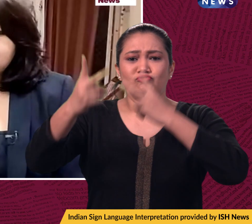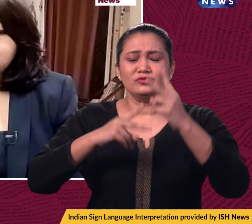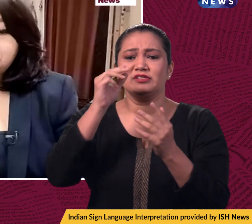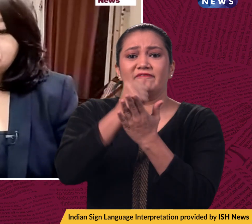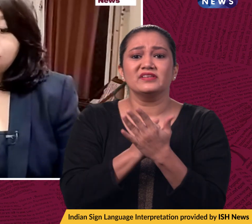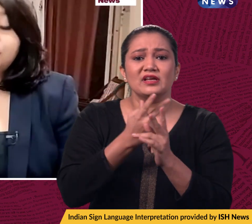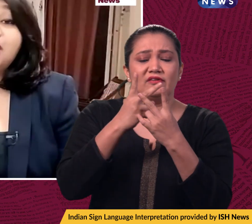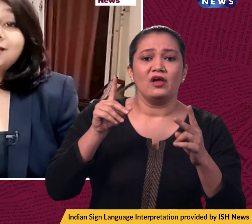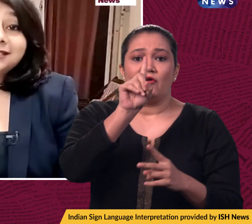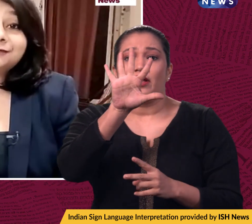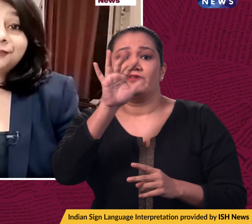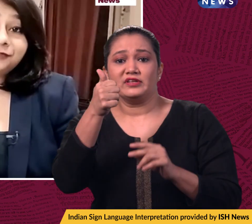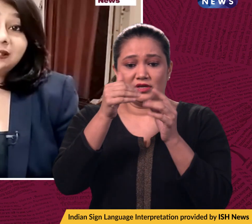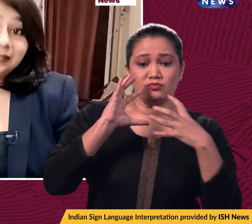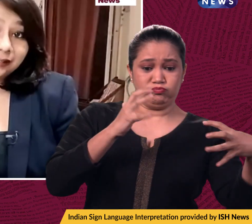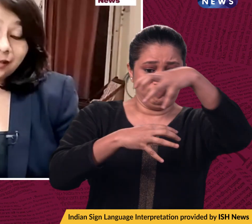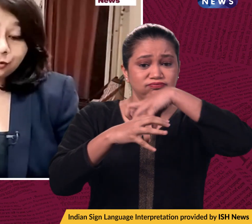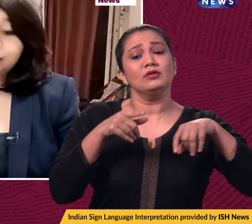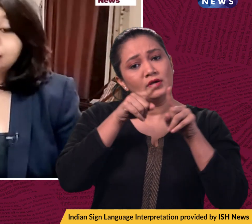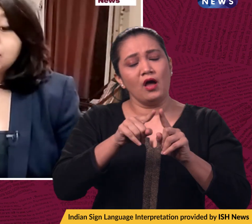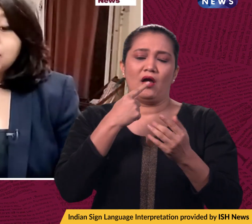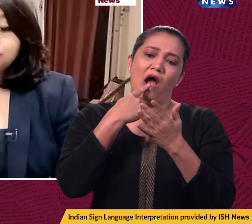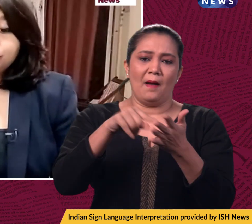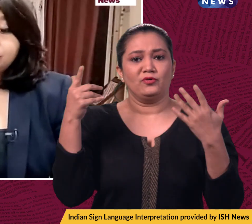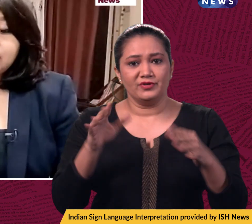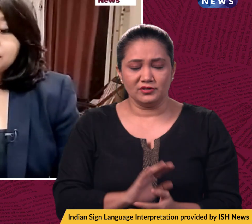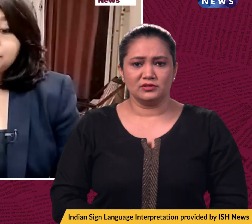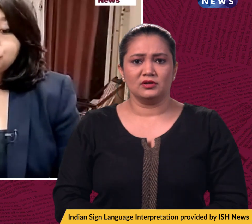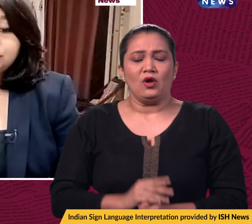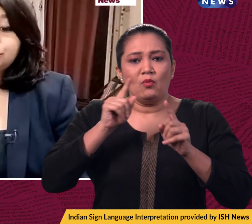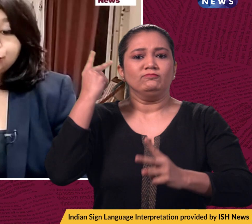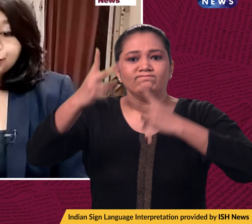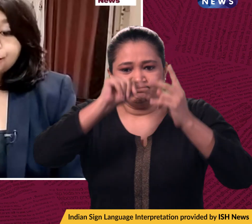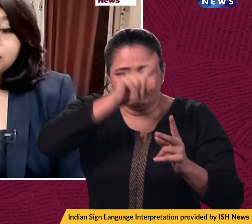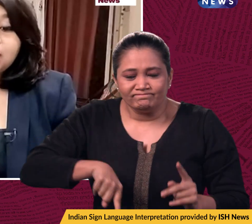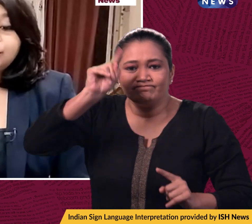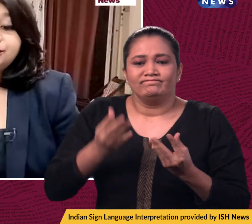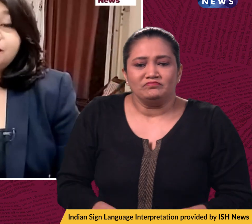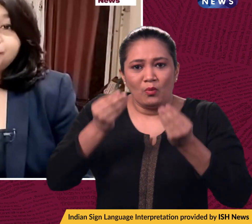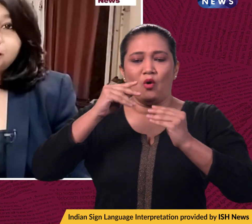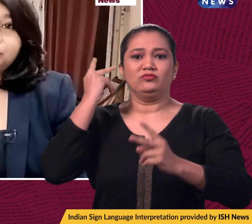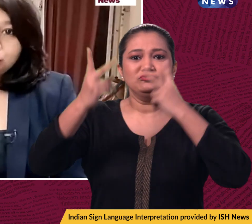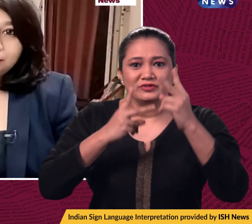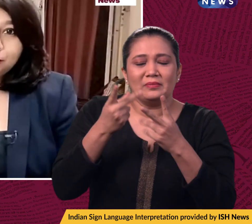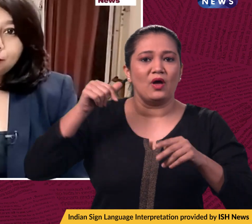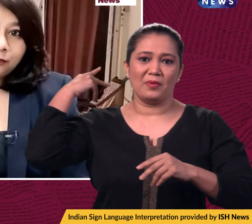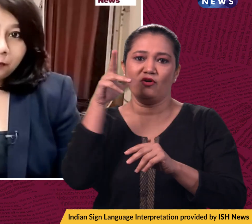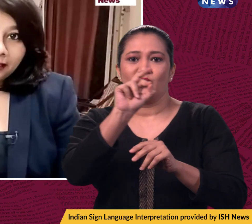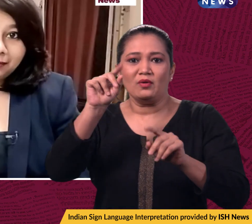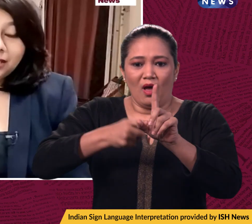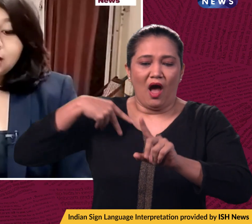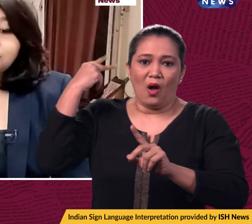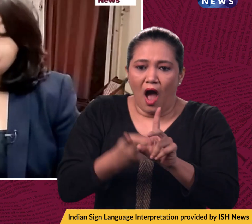e-tourist visas for people from 156 countries. The move is aimed at boosting tourism, which has suffered mostly because